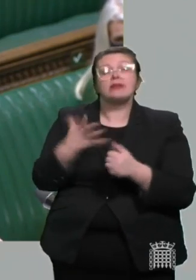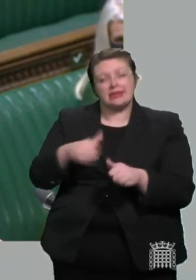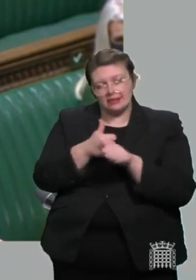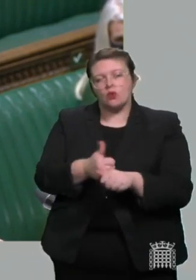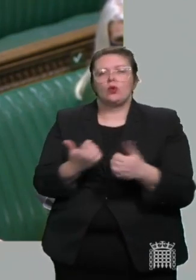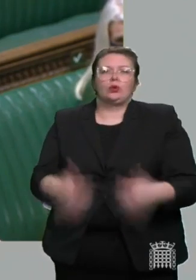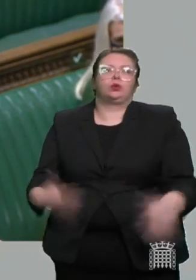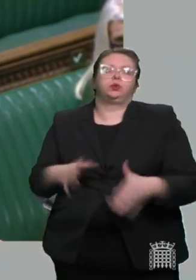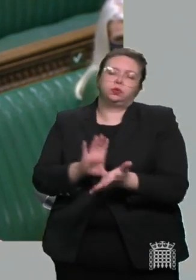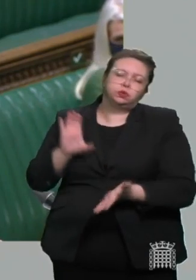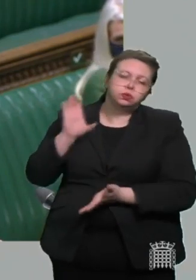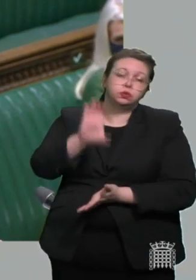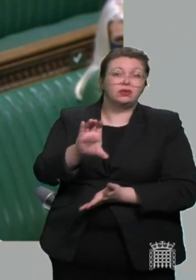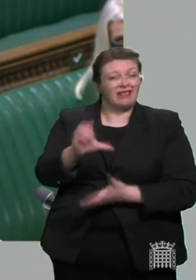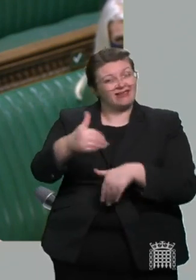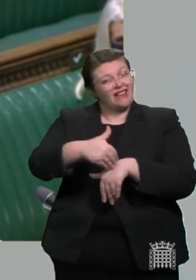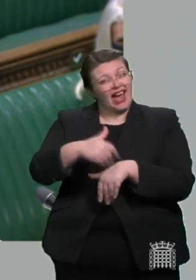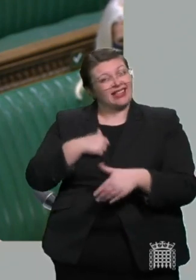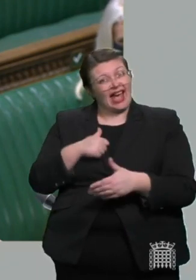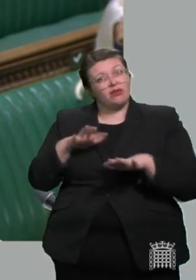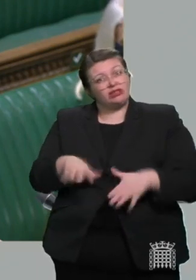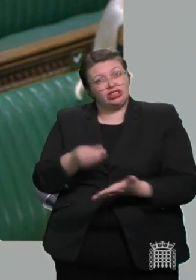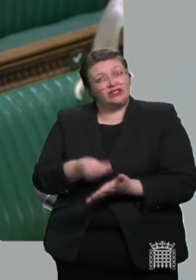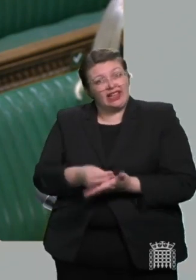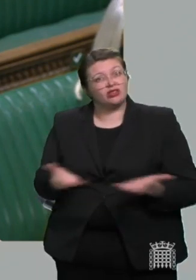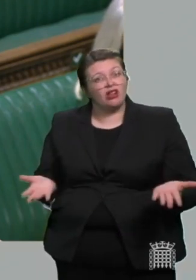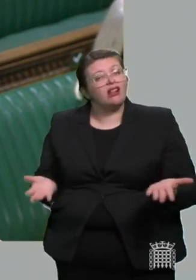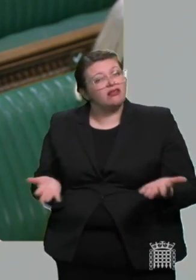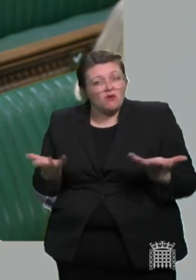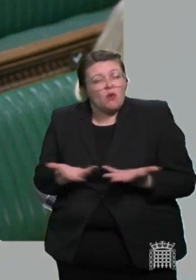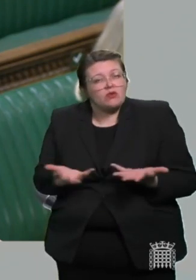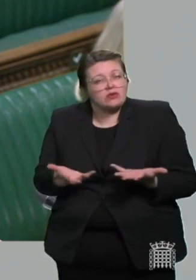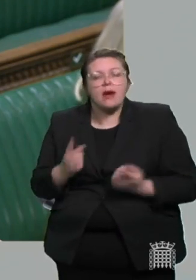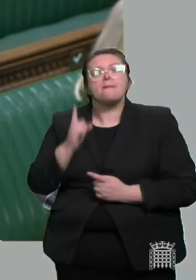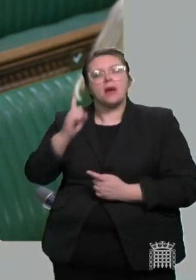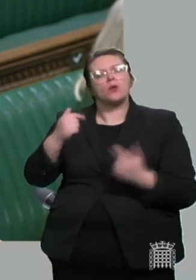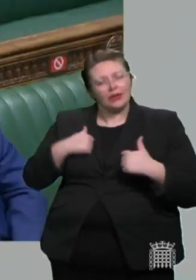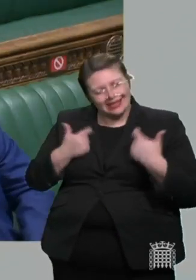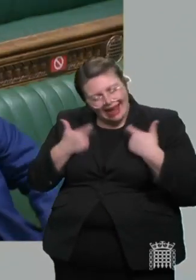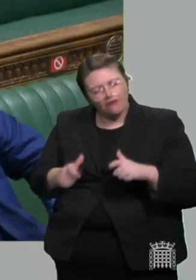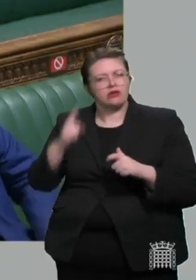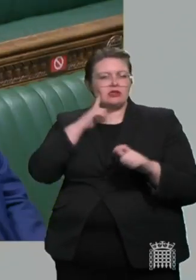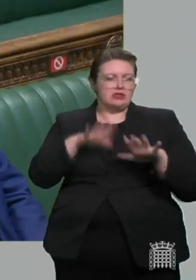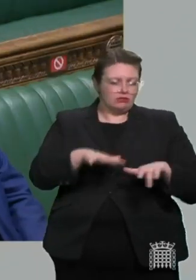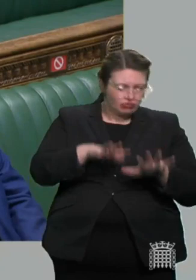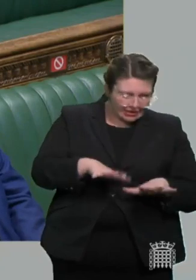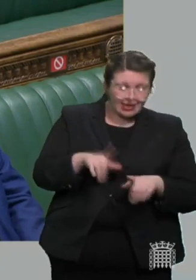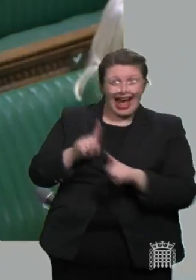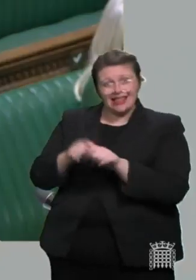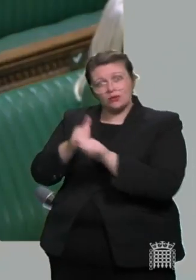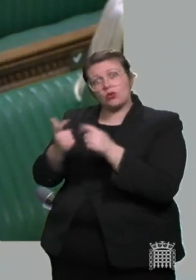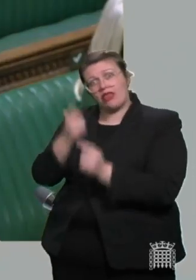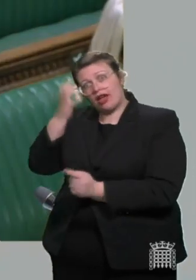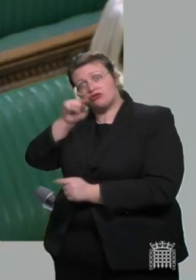has placed strains on our public finances. Meantime, we continue to do everything we possibly can to support the people of Yemen, including,